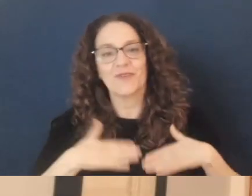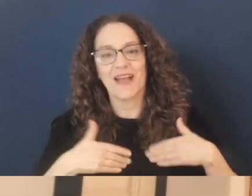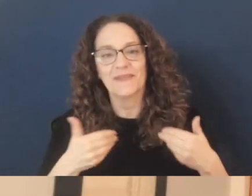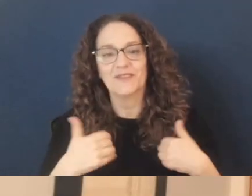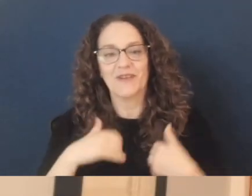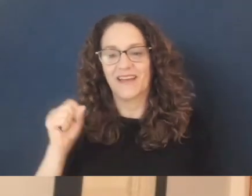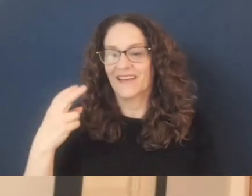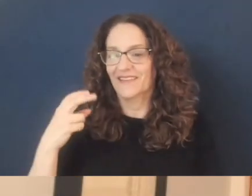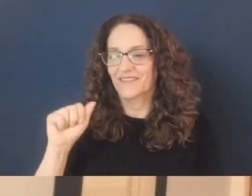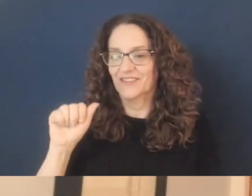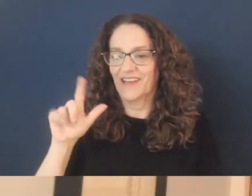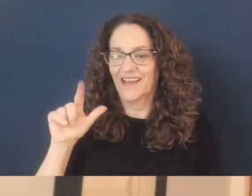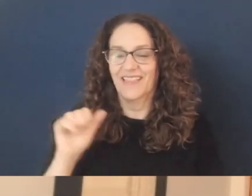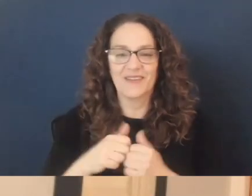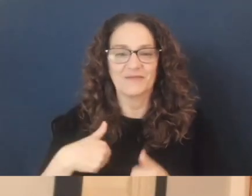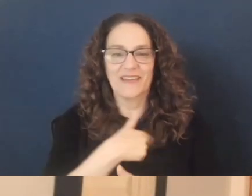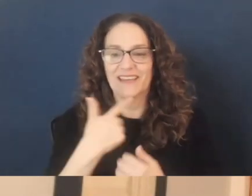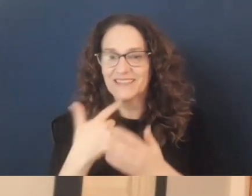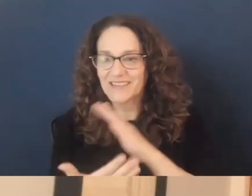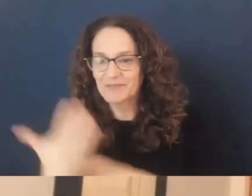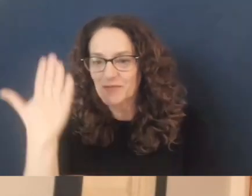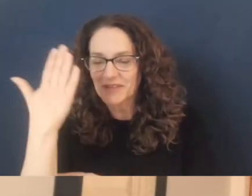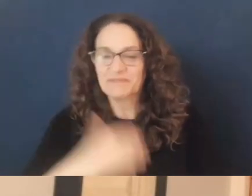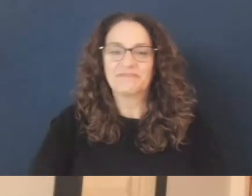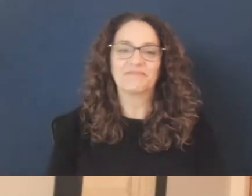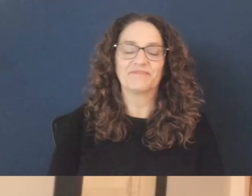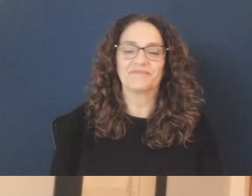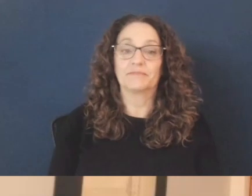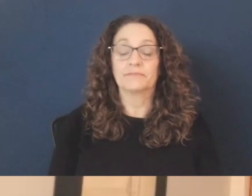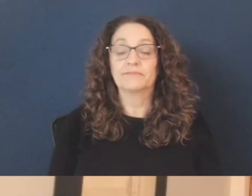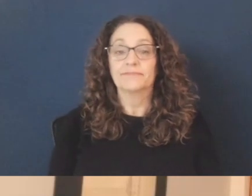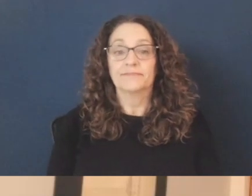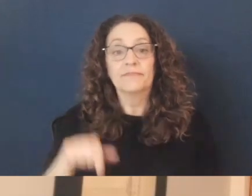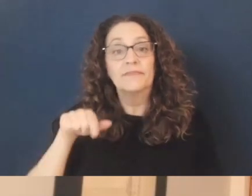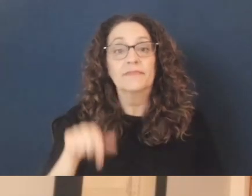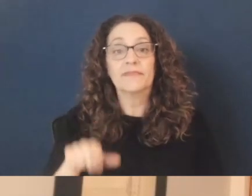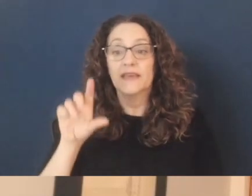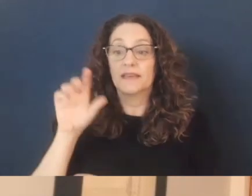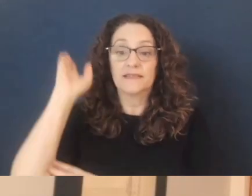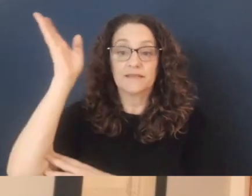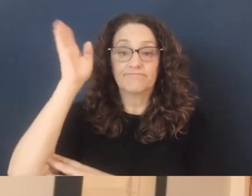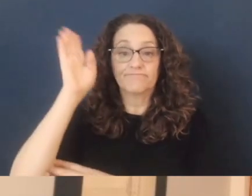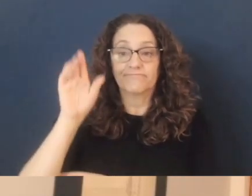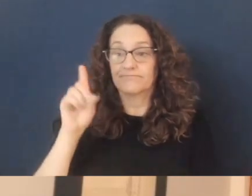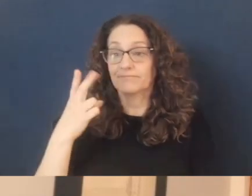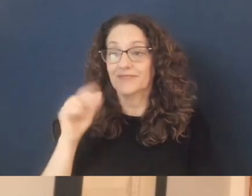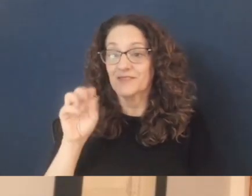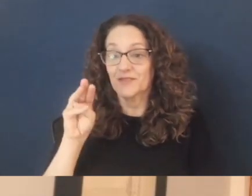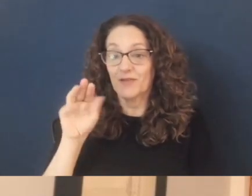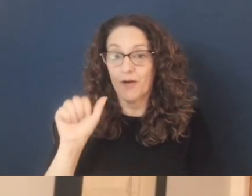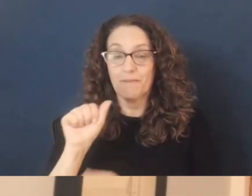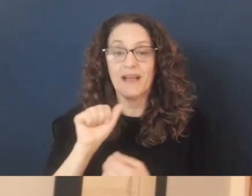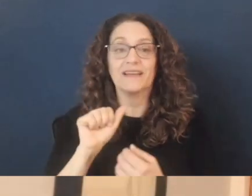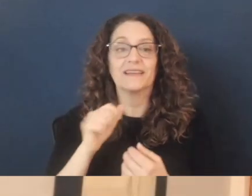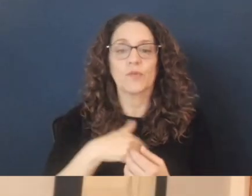get started. Just letting you know that this second Sunday Dharma series is something that we do on the second Sunday of